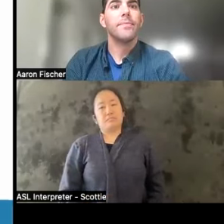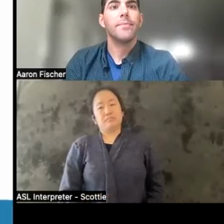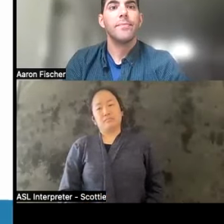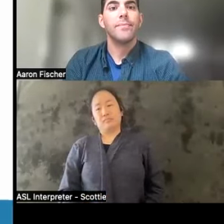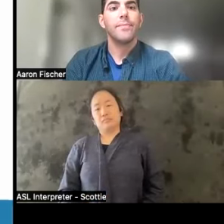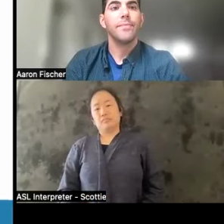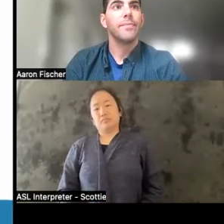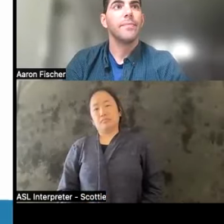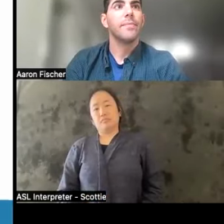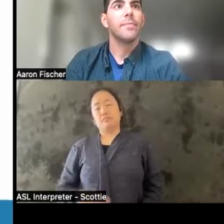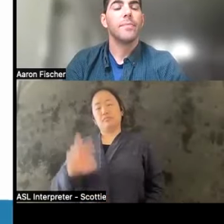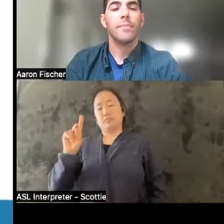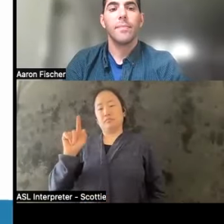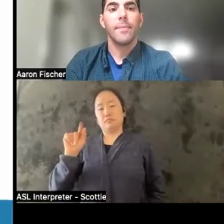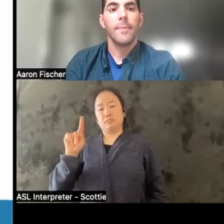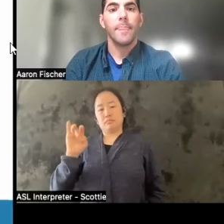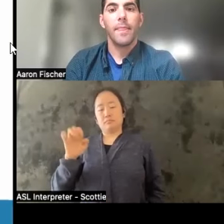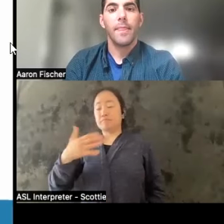Thank you.